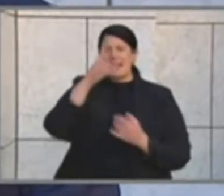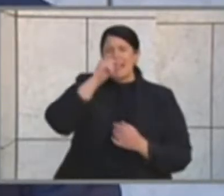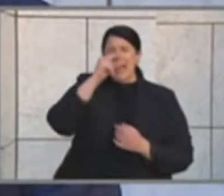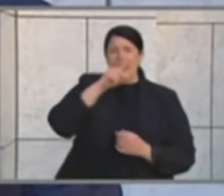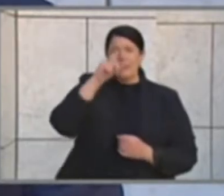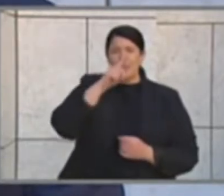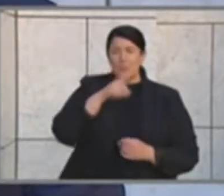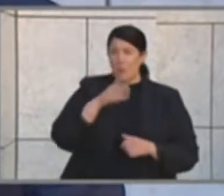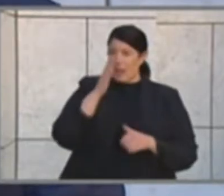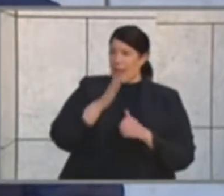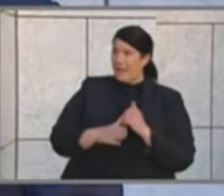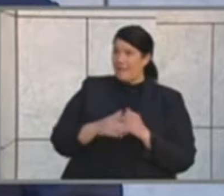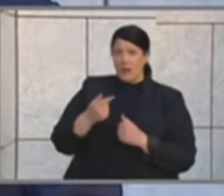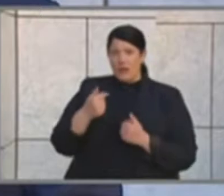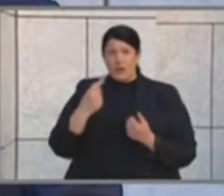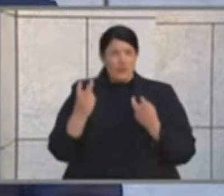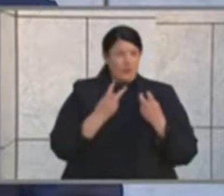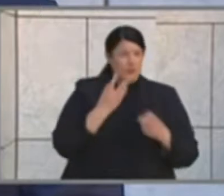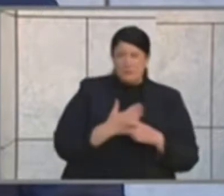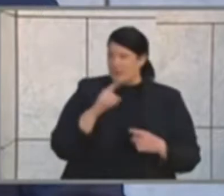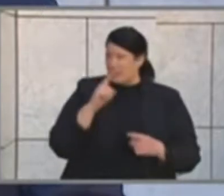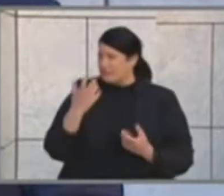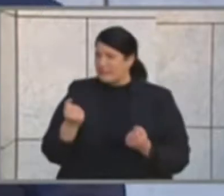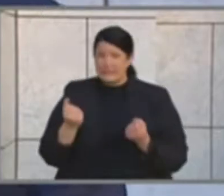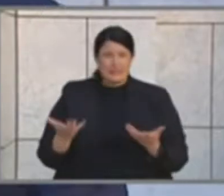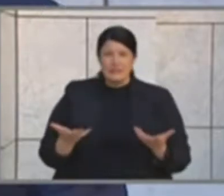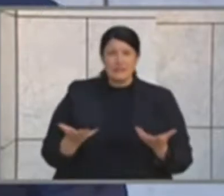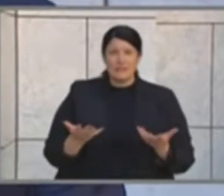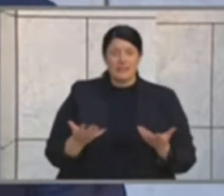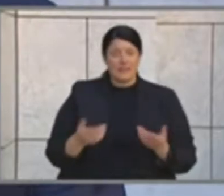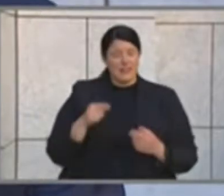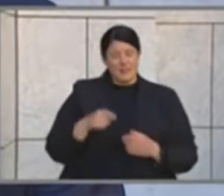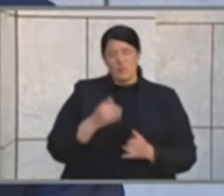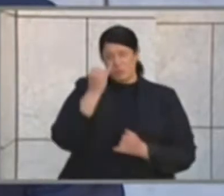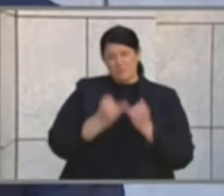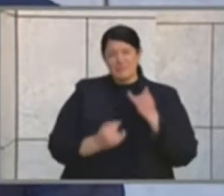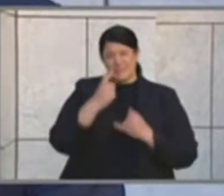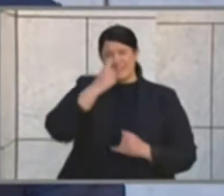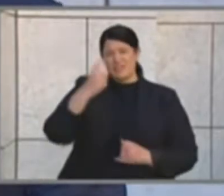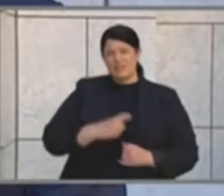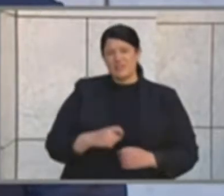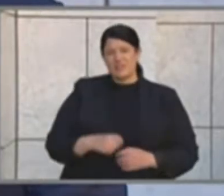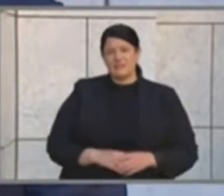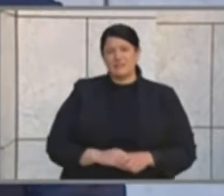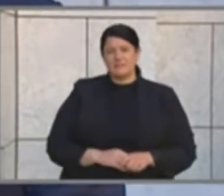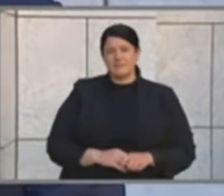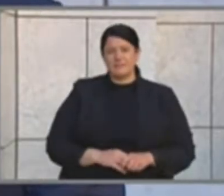never experienced that, this is beyond anything they could imagine.